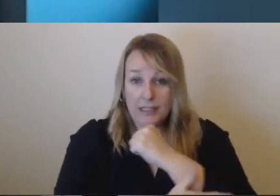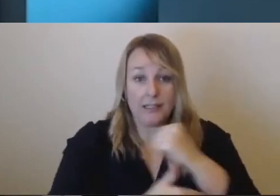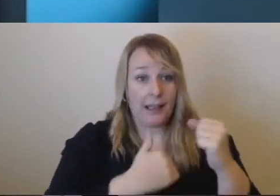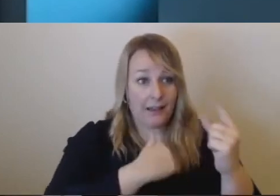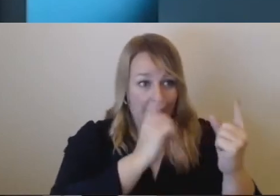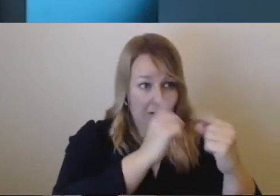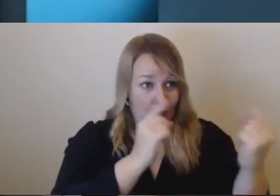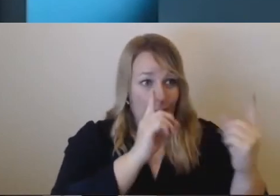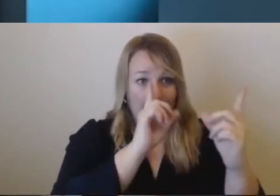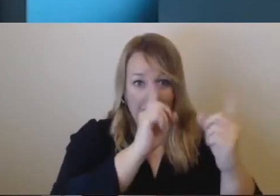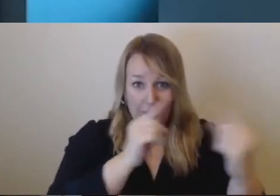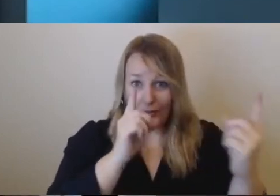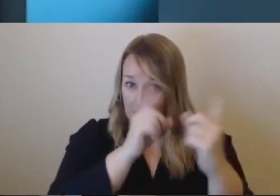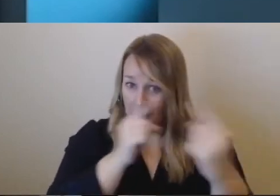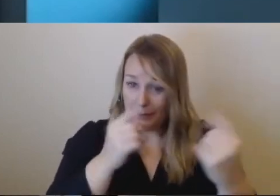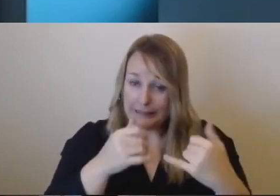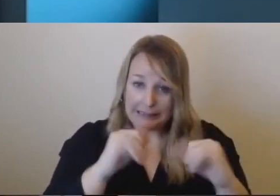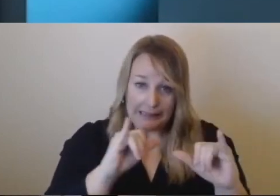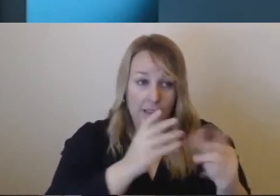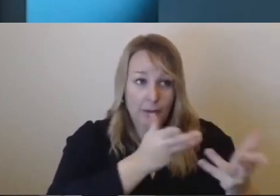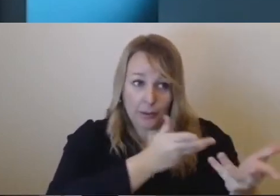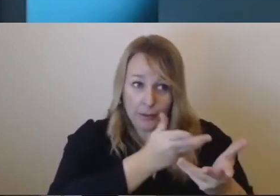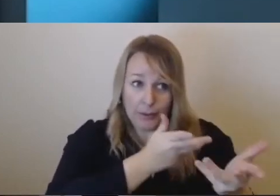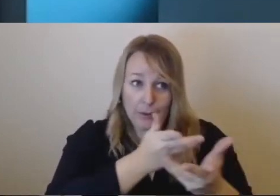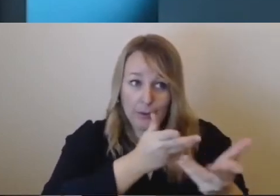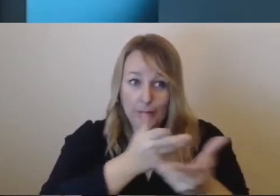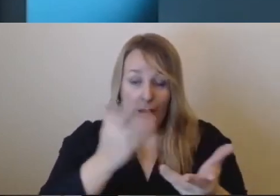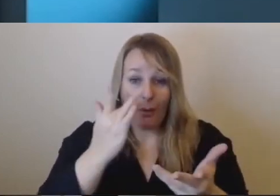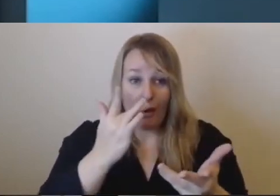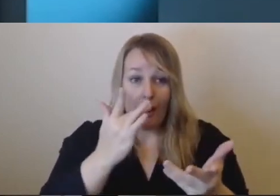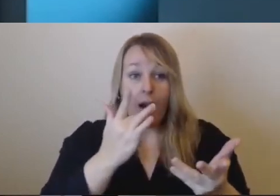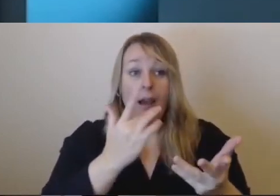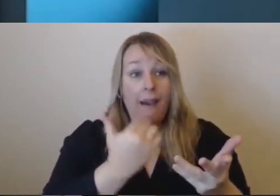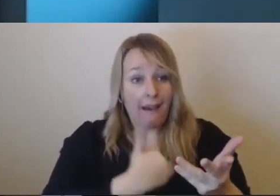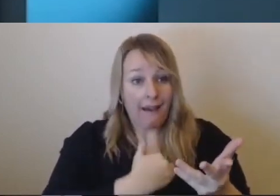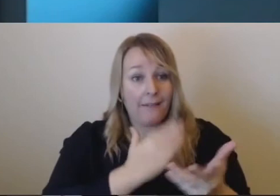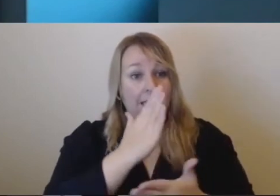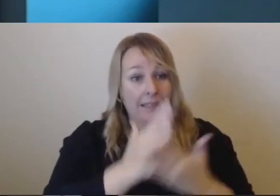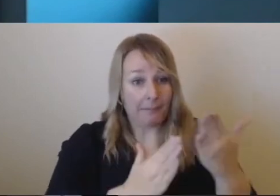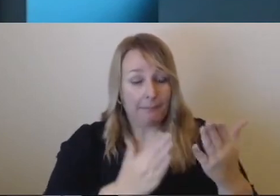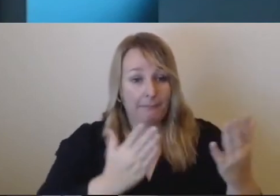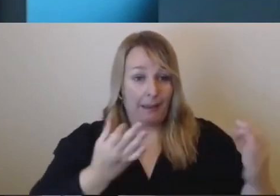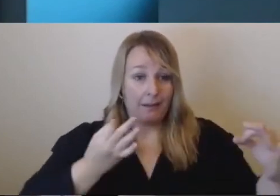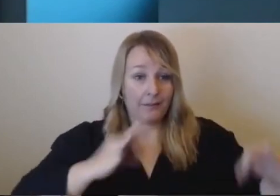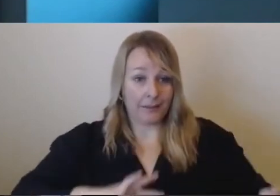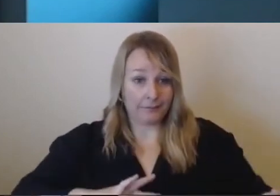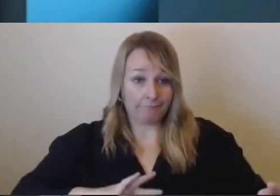cooperate in areas where we have a mutual interest to cooperate, and sometimes